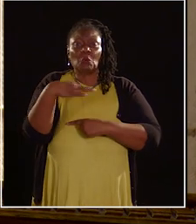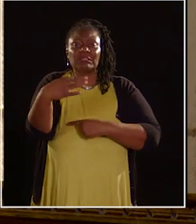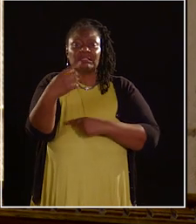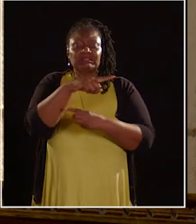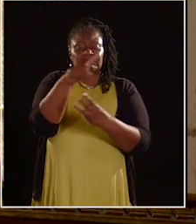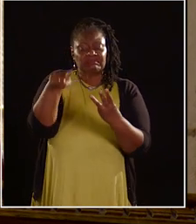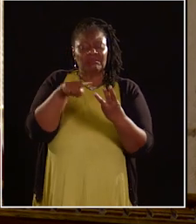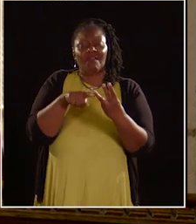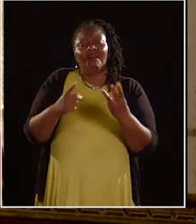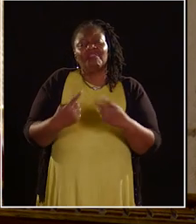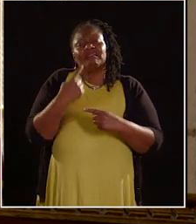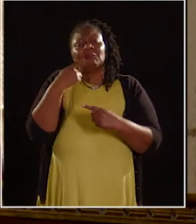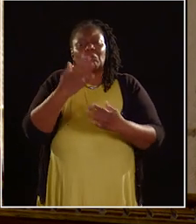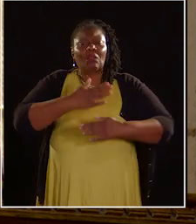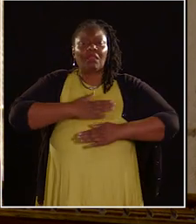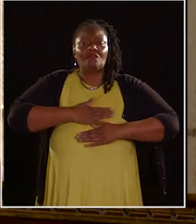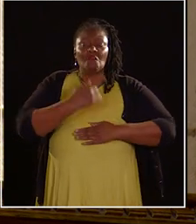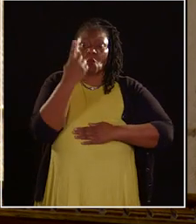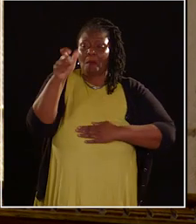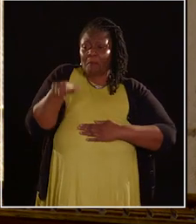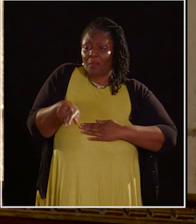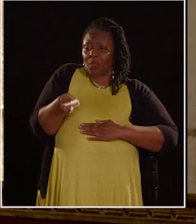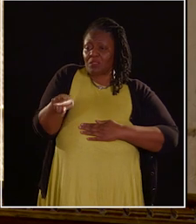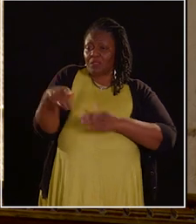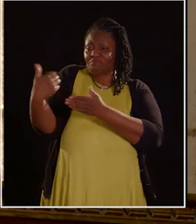volunteers, in the simple love of